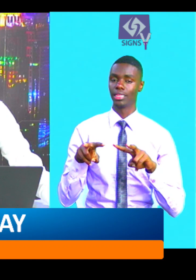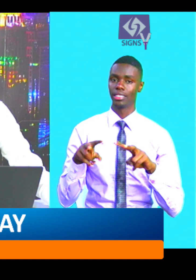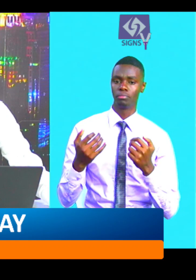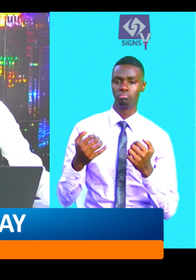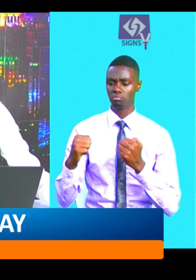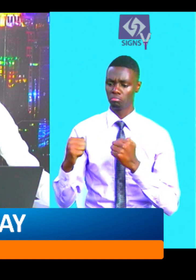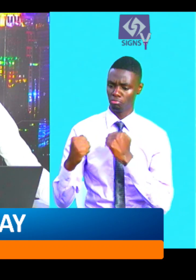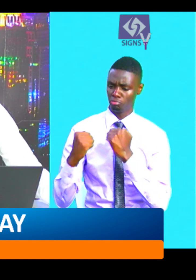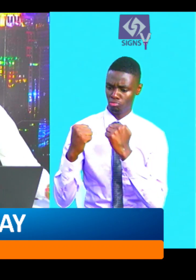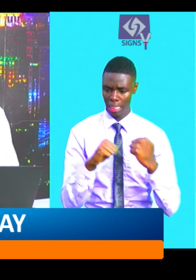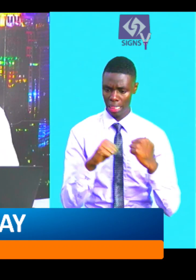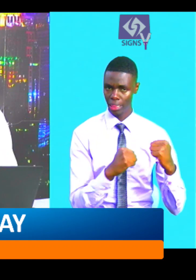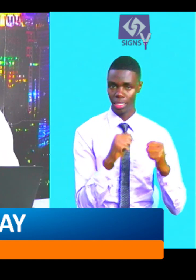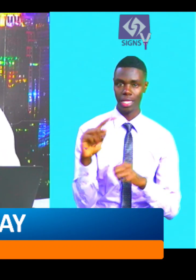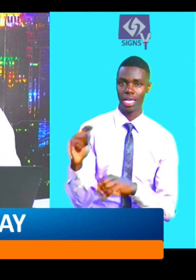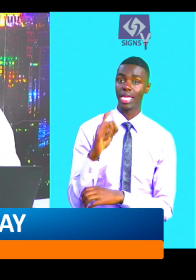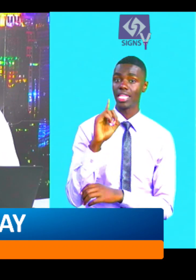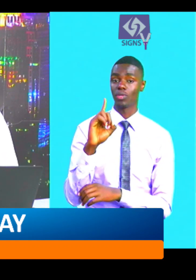Let me leave it there.